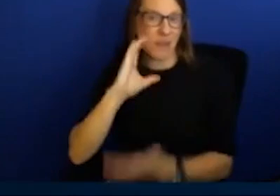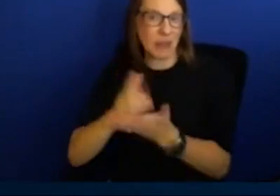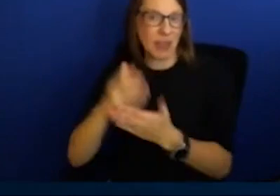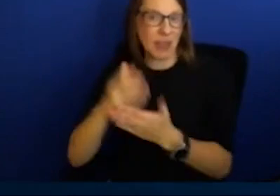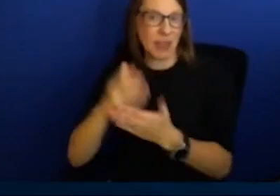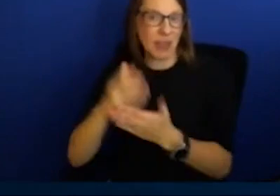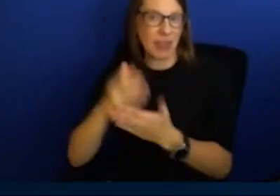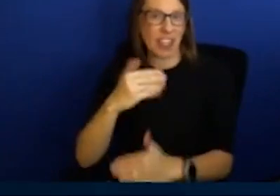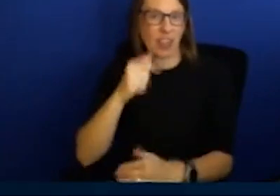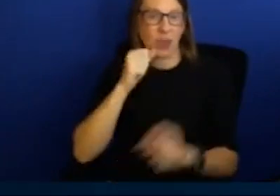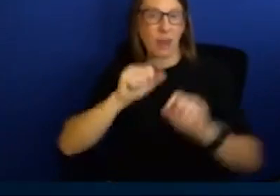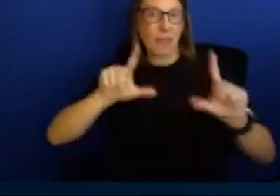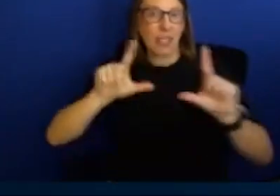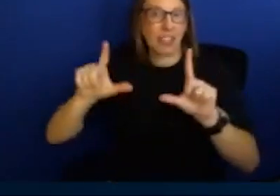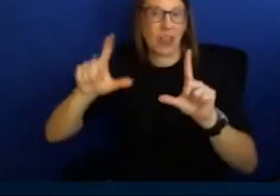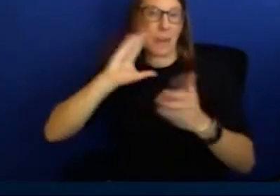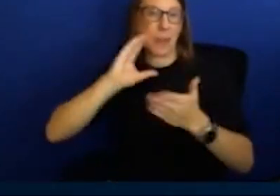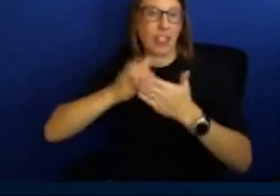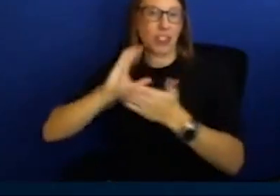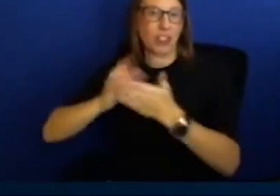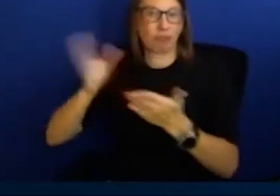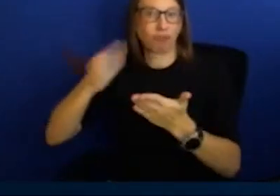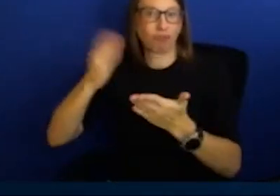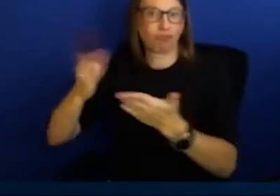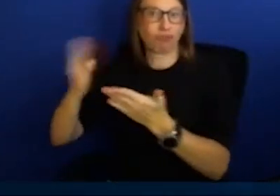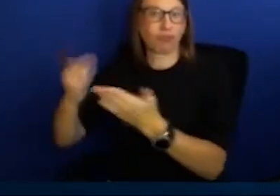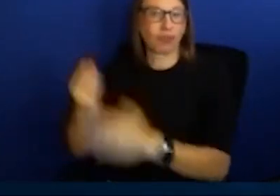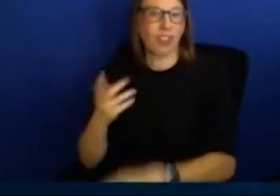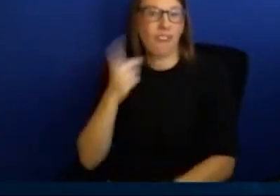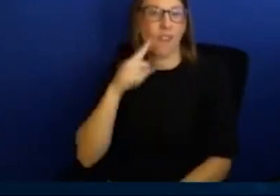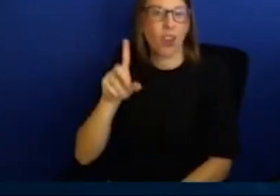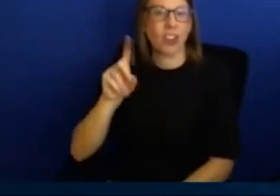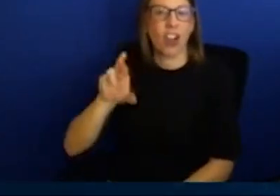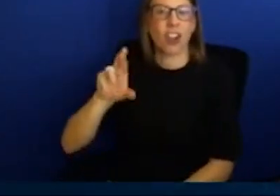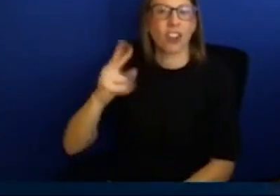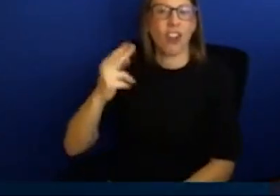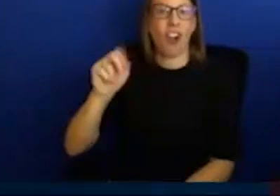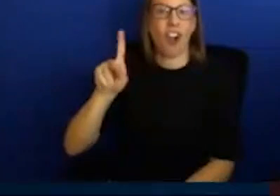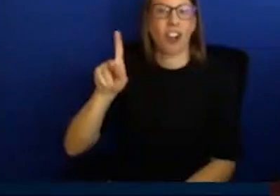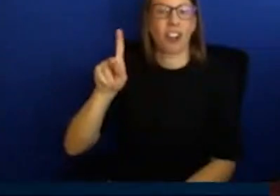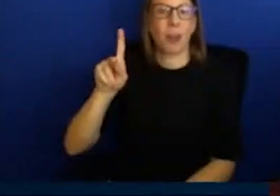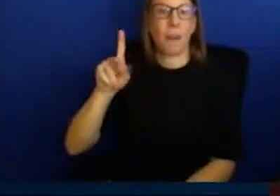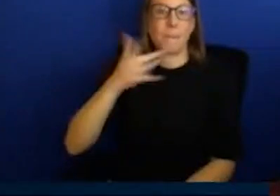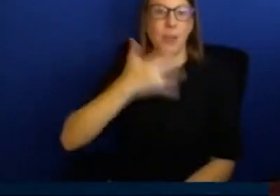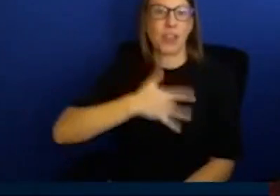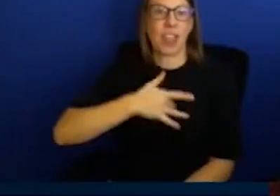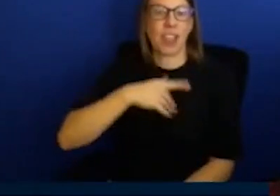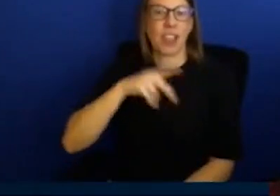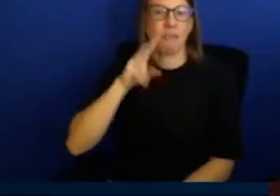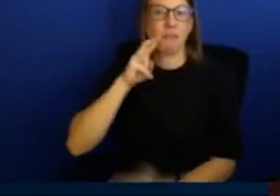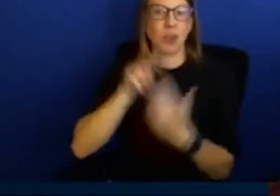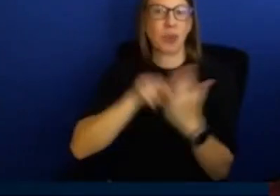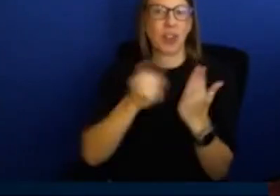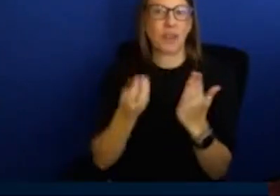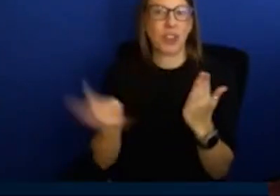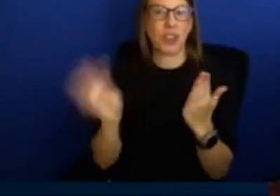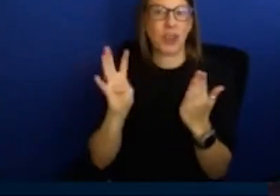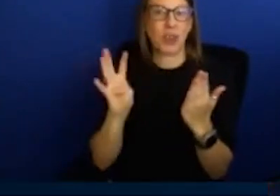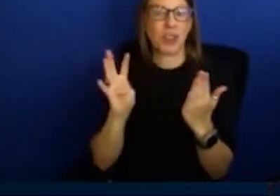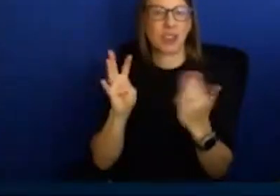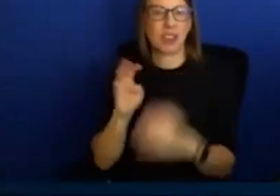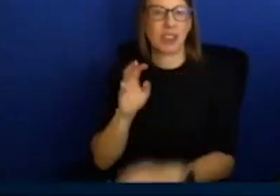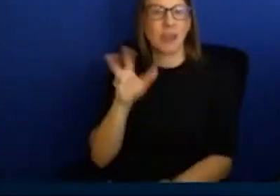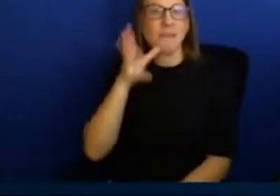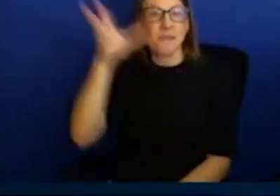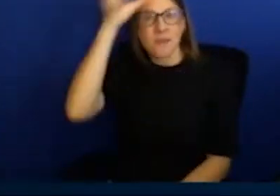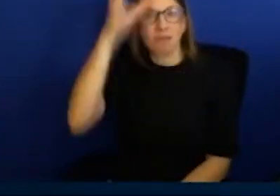roll through the Hawkinson family photo album for Dr. Hawkinson's birthday. Keep these going, guys, if you don't mind, because I want to read a few as we get out of here today. My grandparents. Is